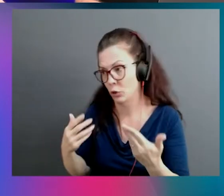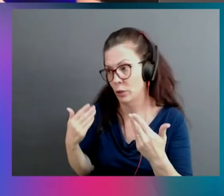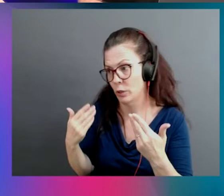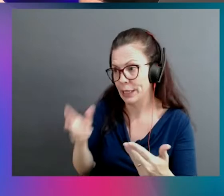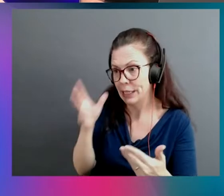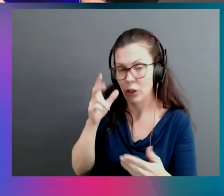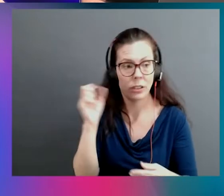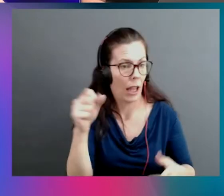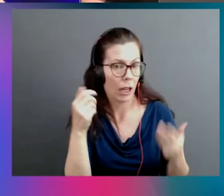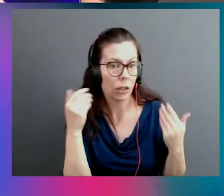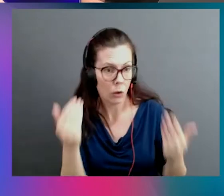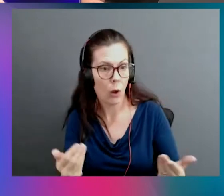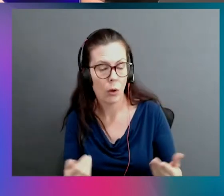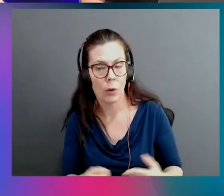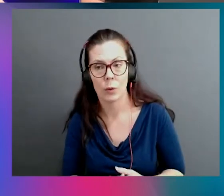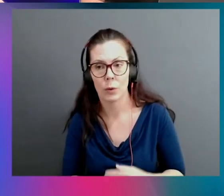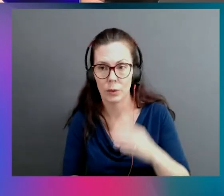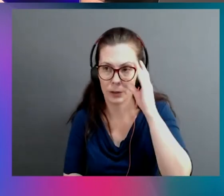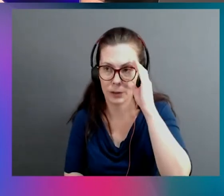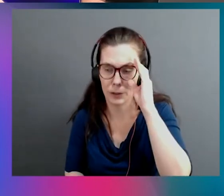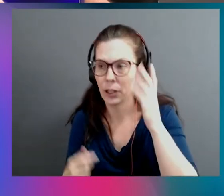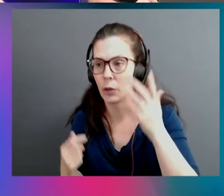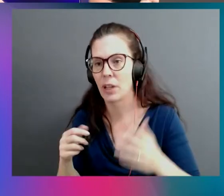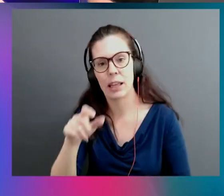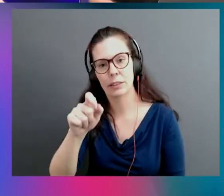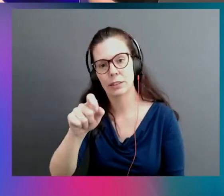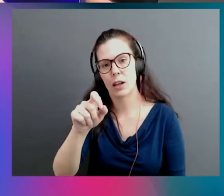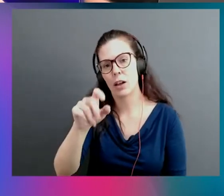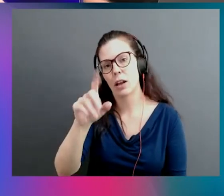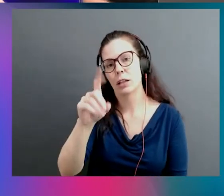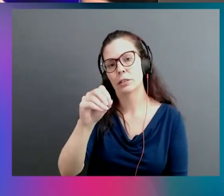Okay. I just do .NET run.